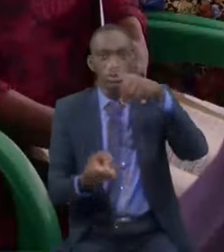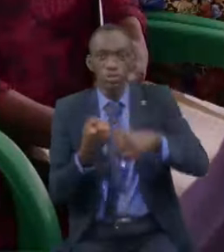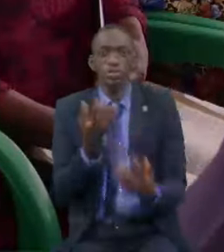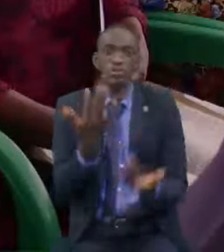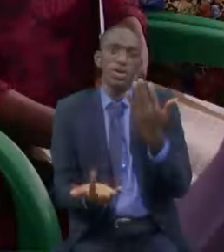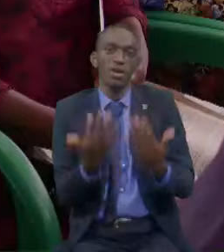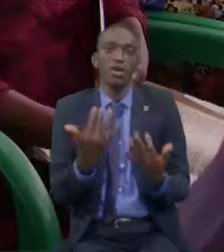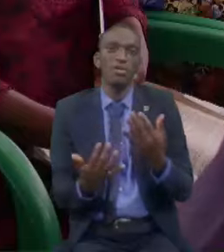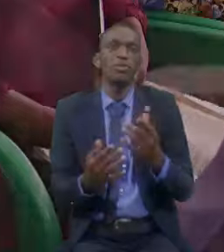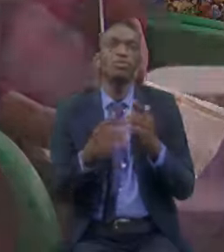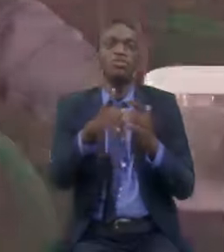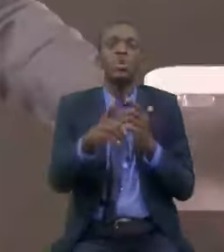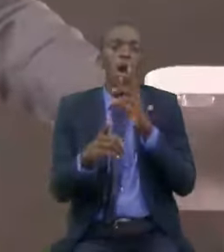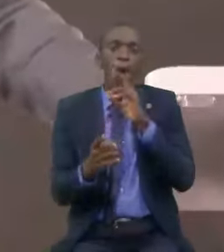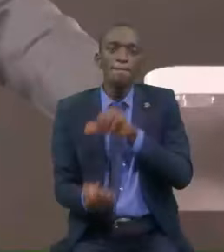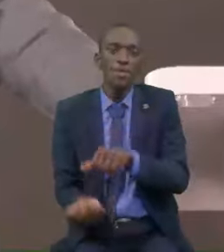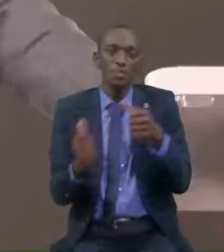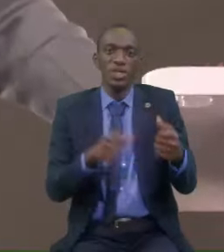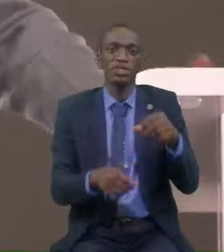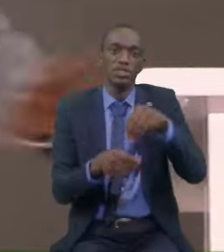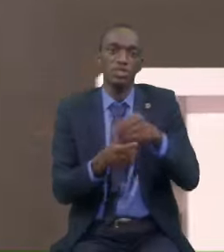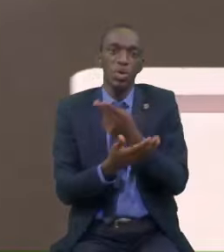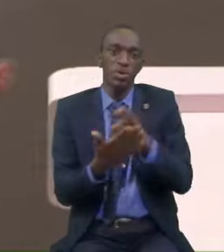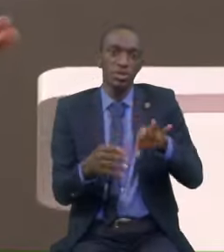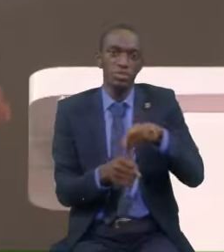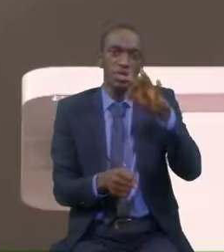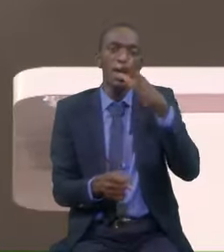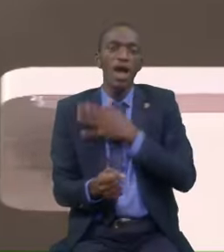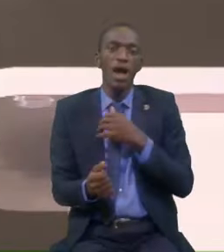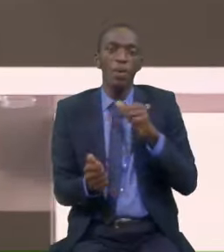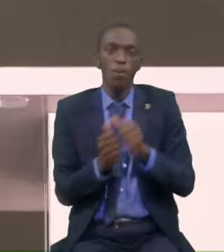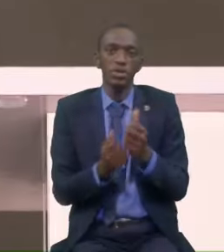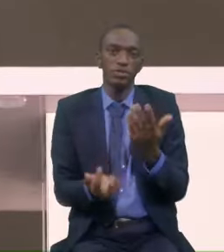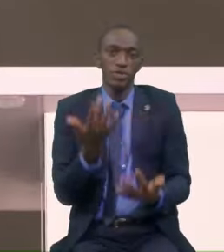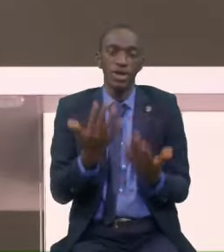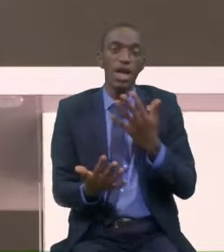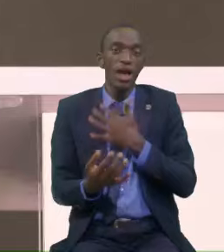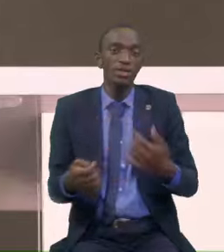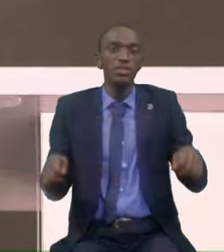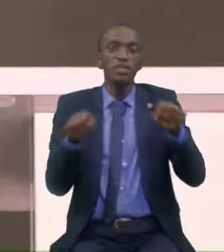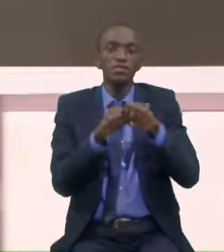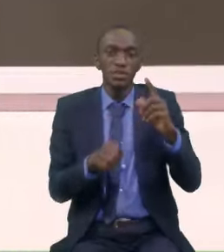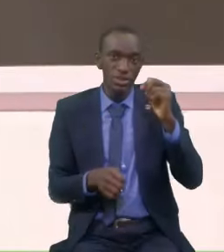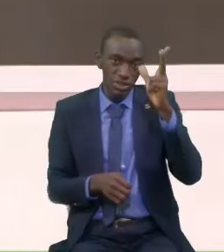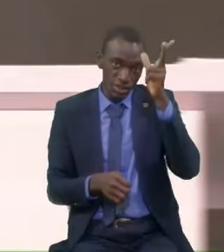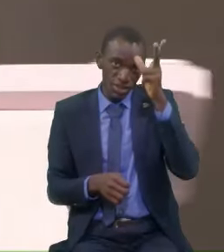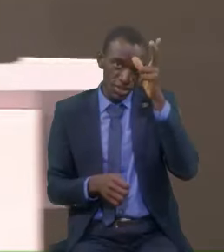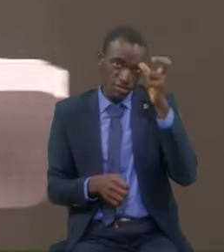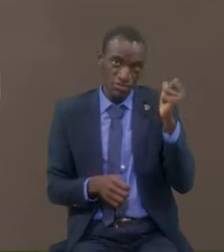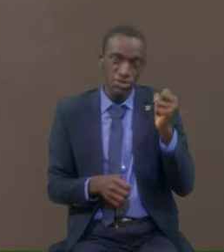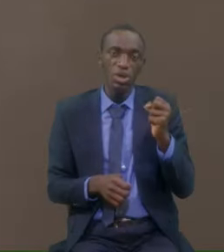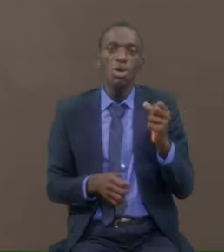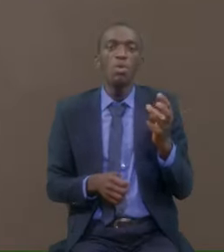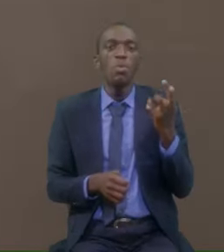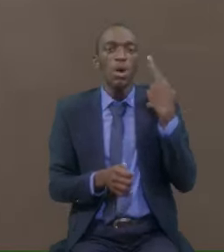in the Holy Ghost and with fire. And even the devils were pleading with Jesus, don't cast